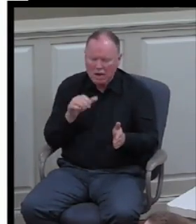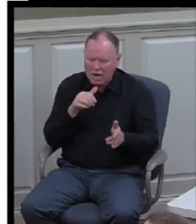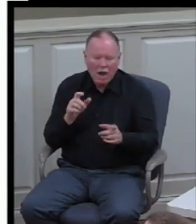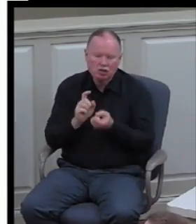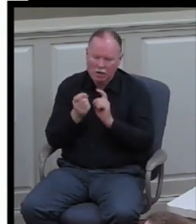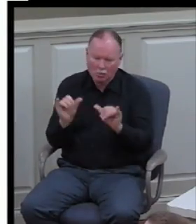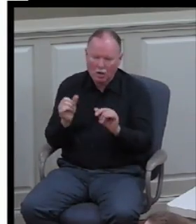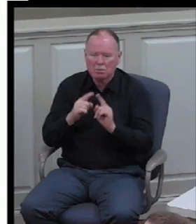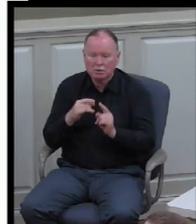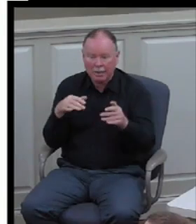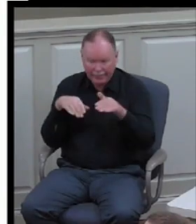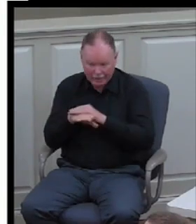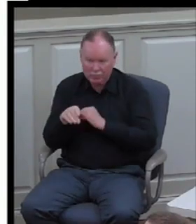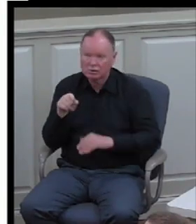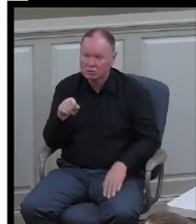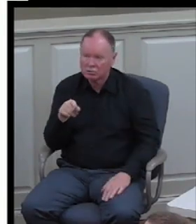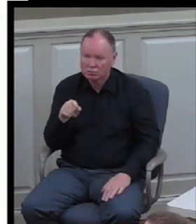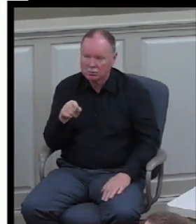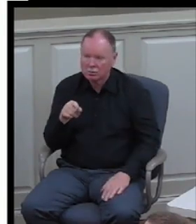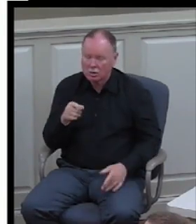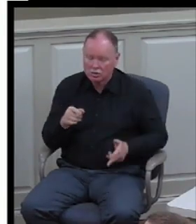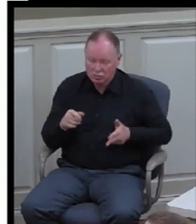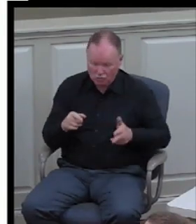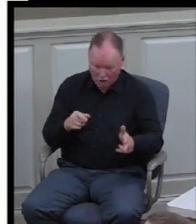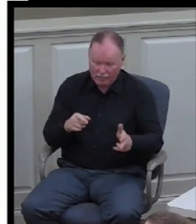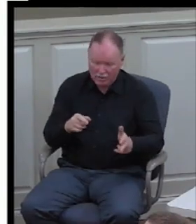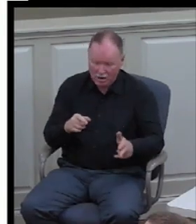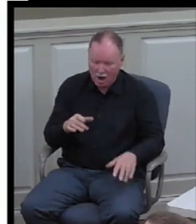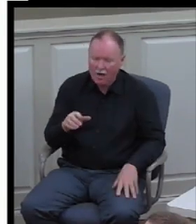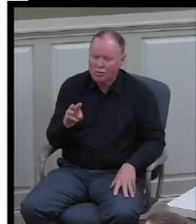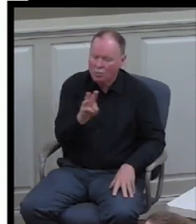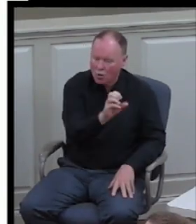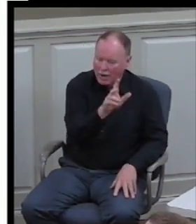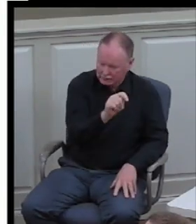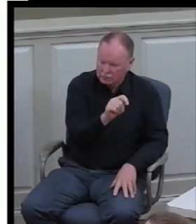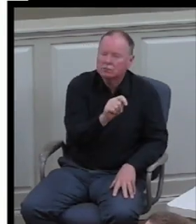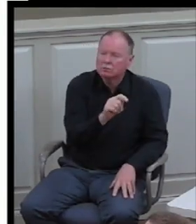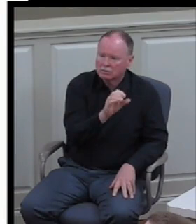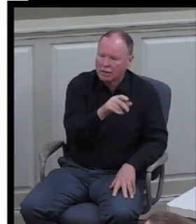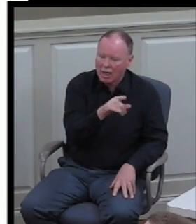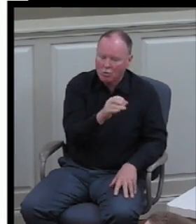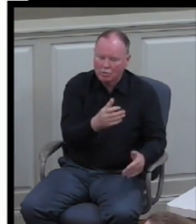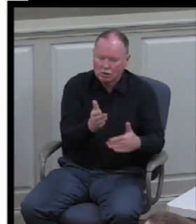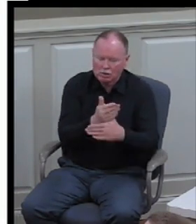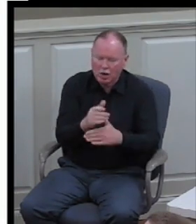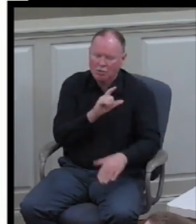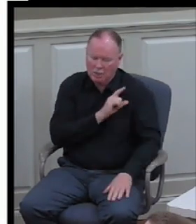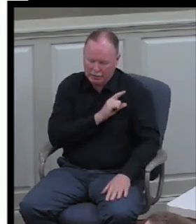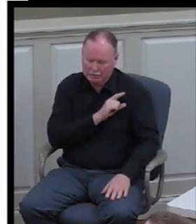the entrance drive would be on this side, on the west side, and that will be jointly used by the